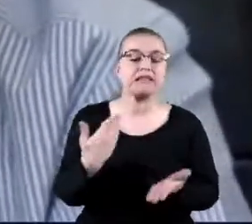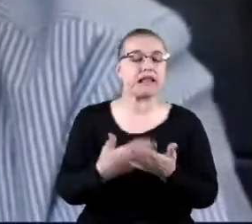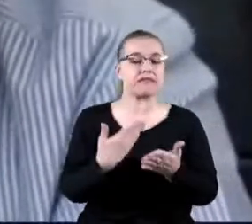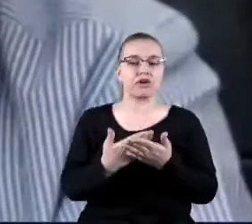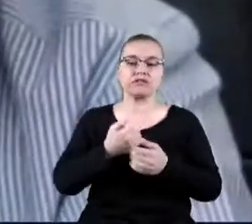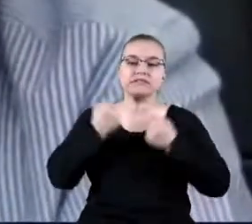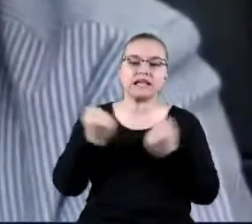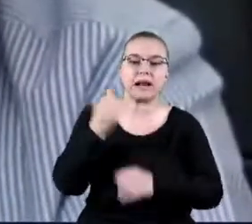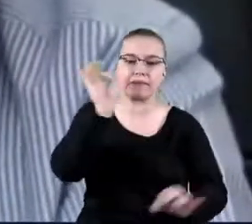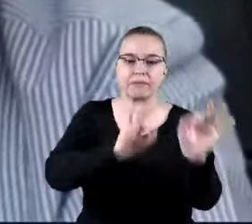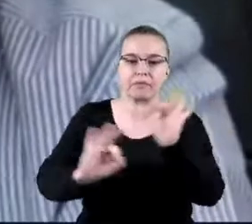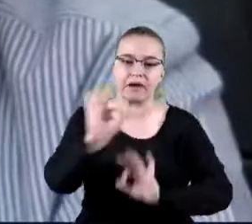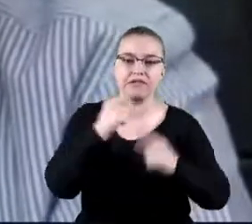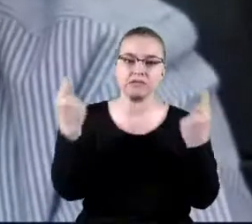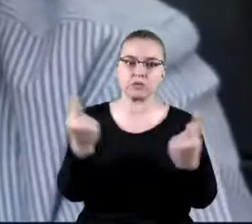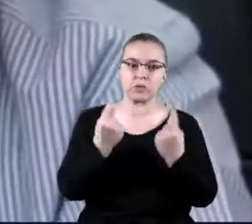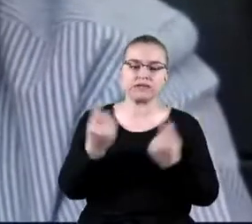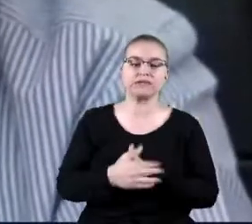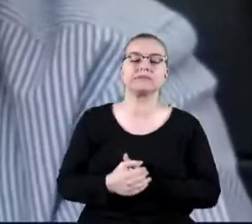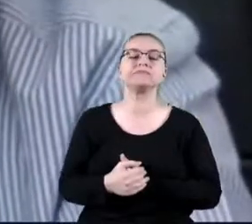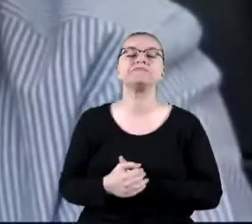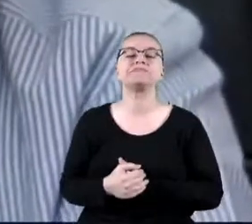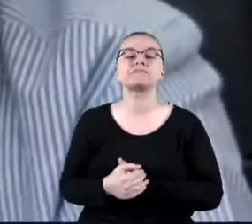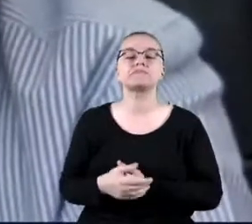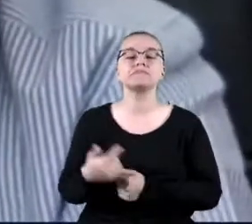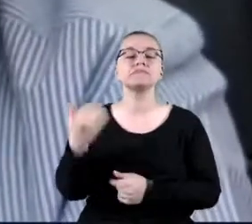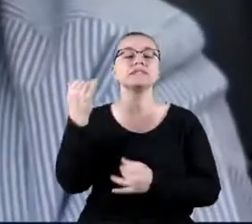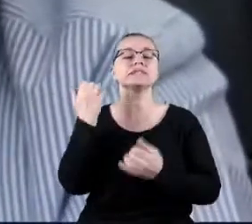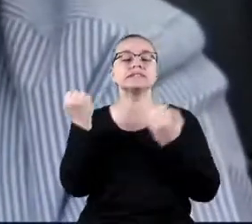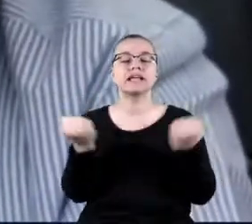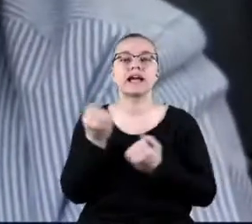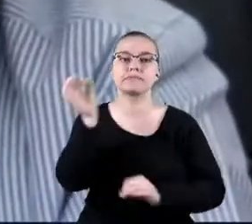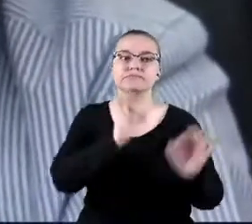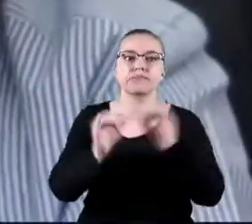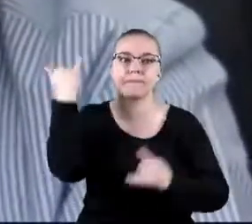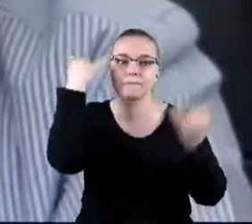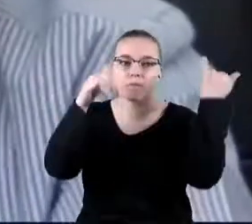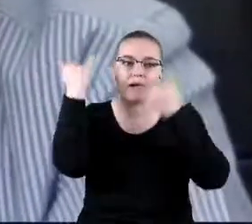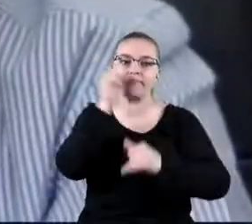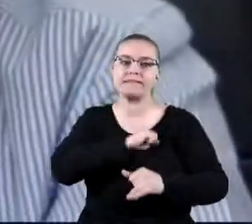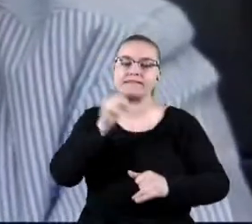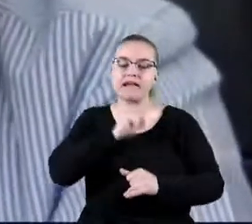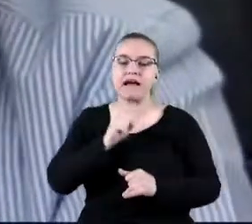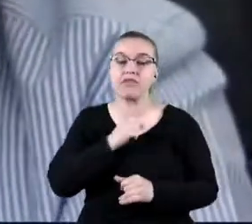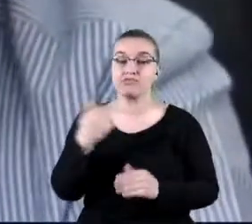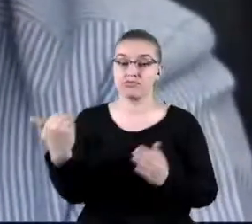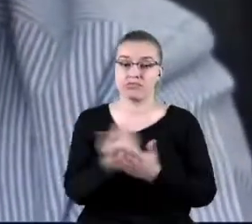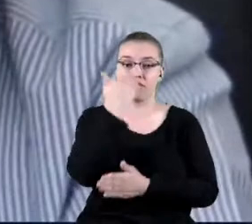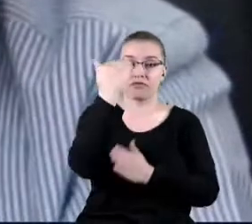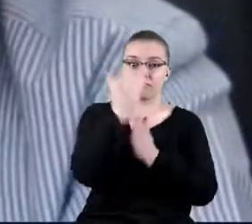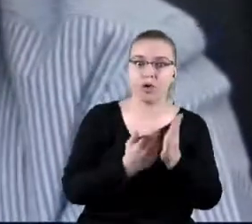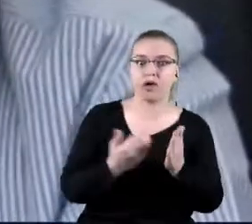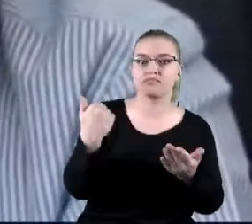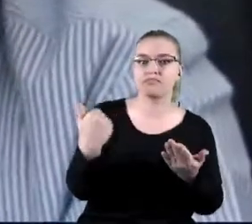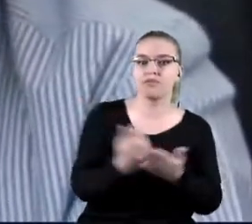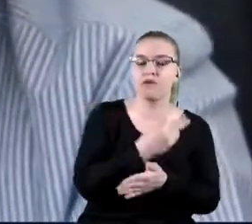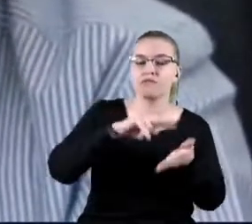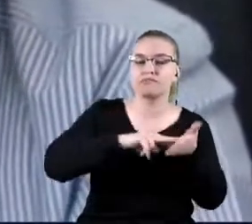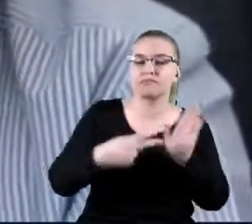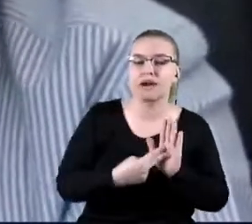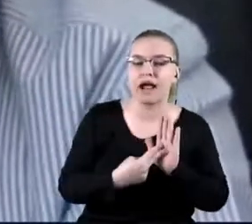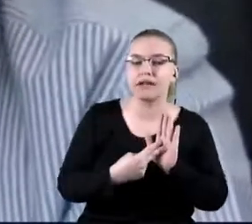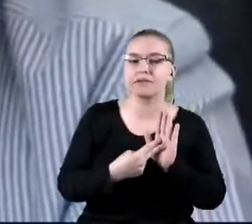suffered as a result. We're trying to fix this. We're trying to fix these mistakes. The new